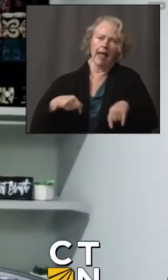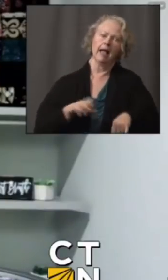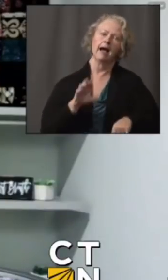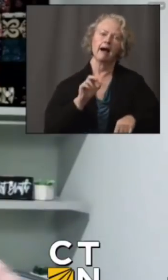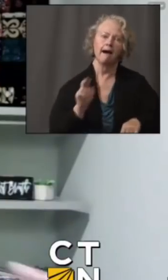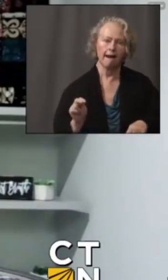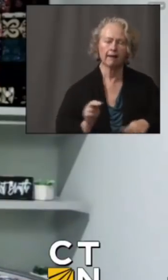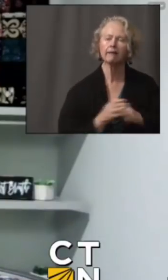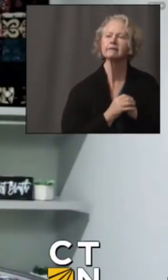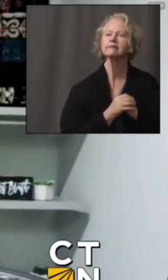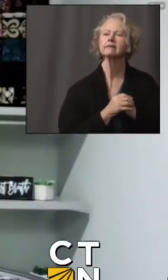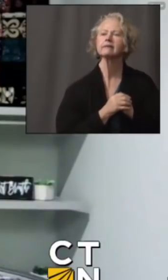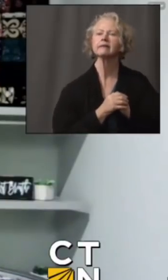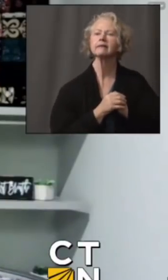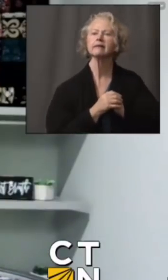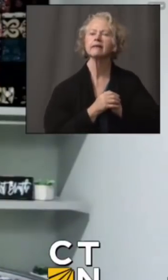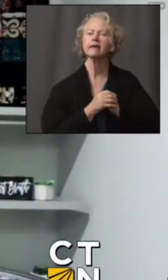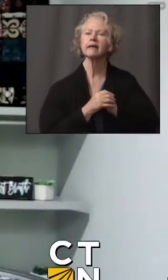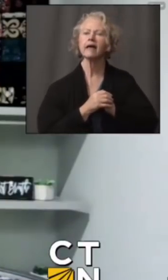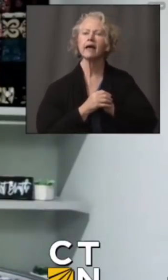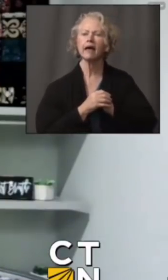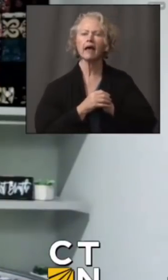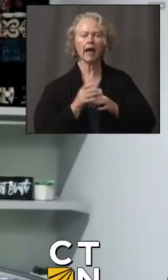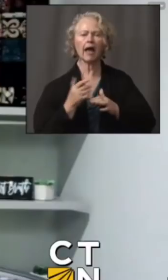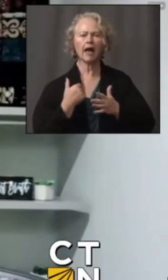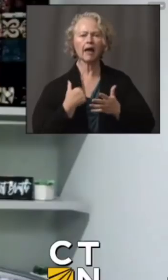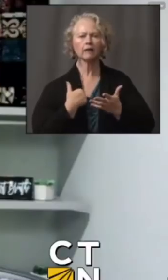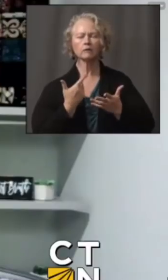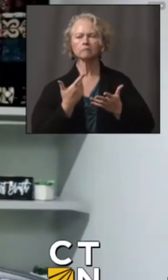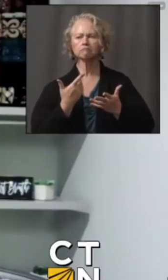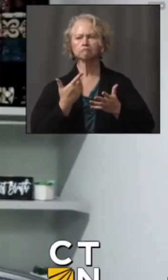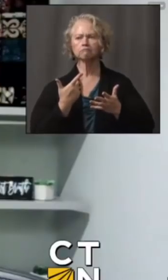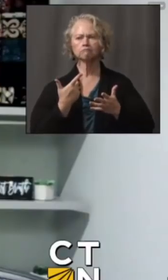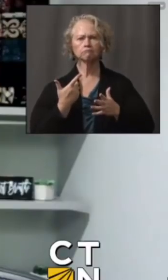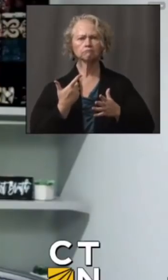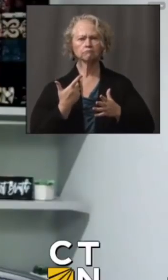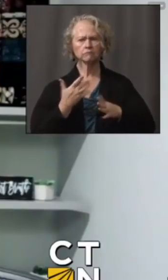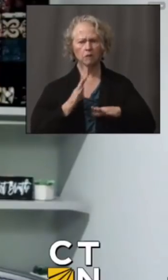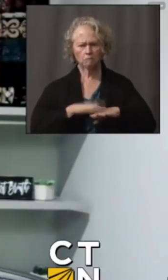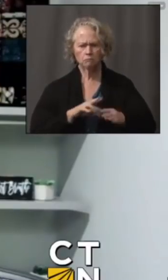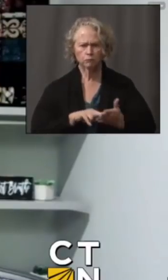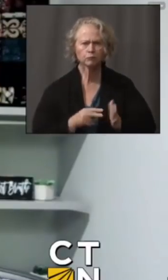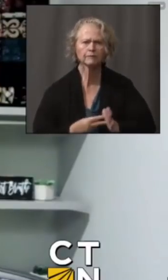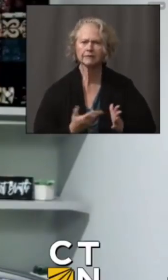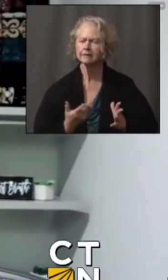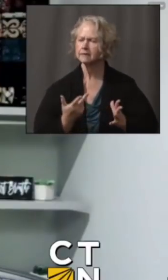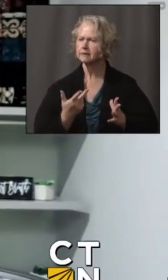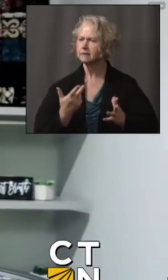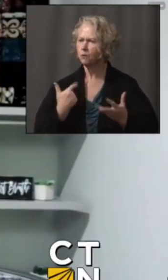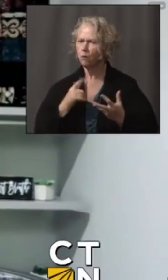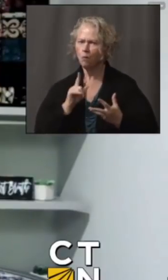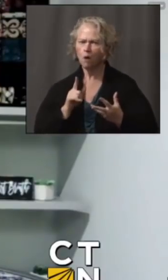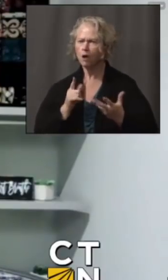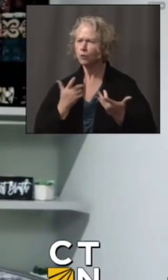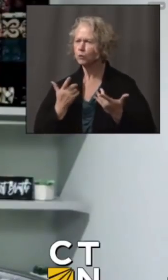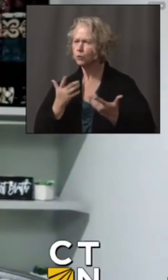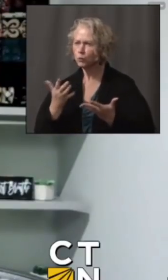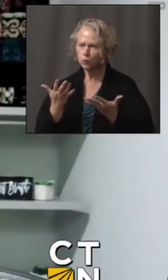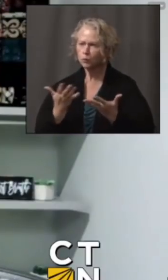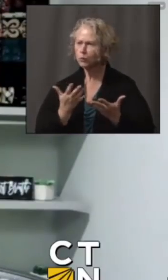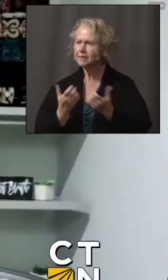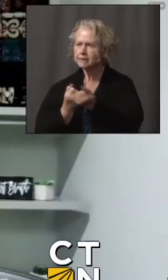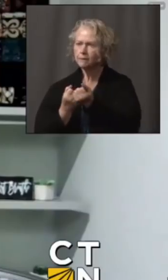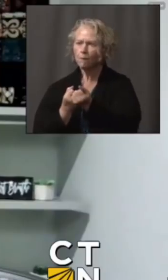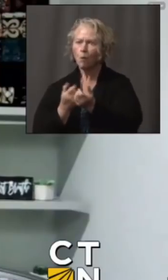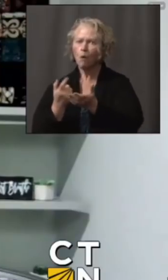be really quite intentional about thinking of how to support and complement already strong work